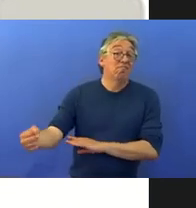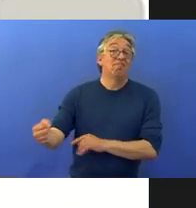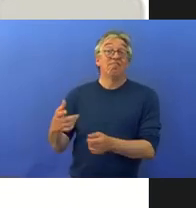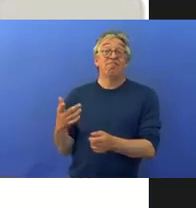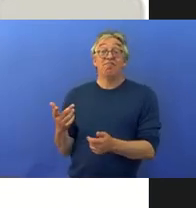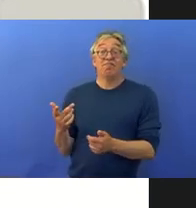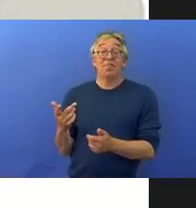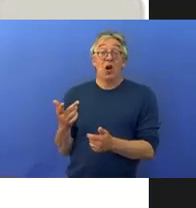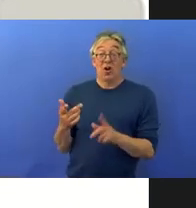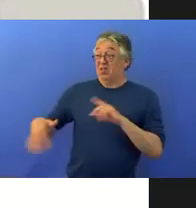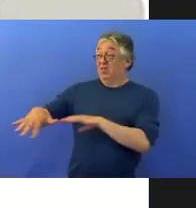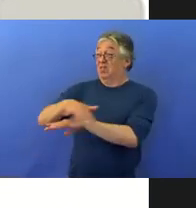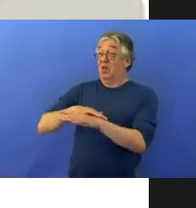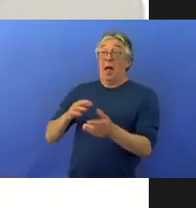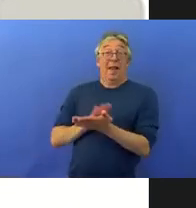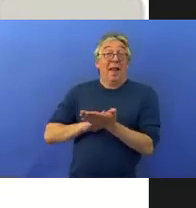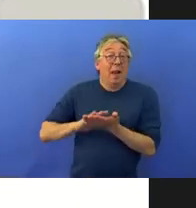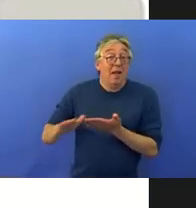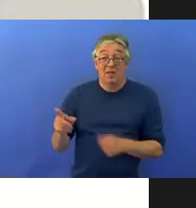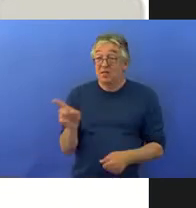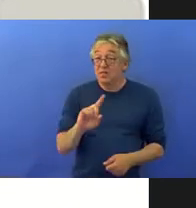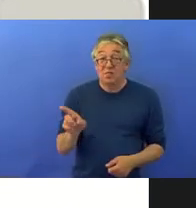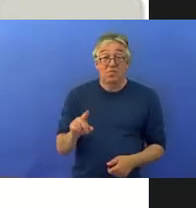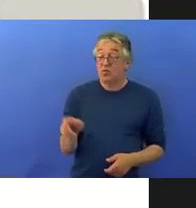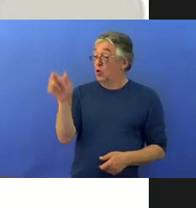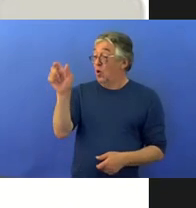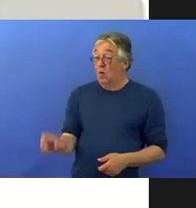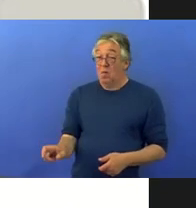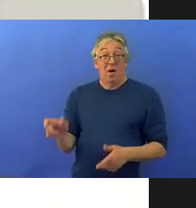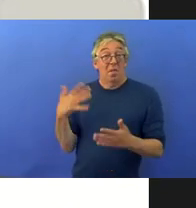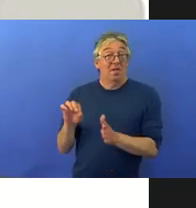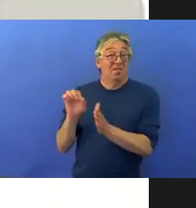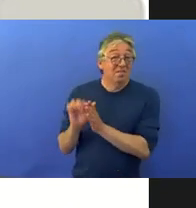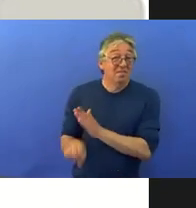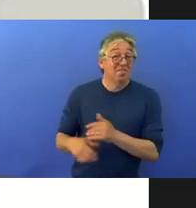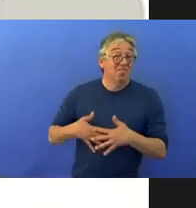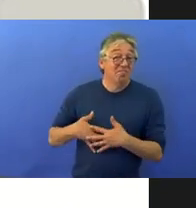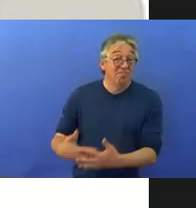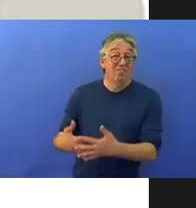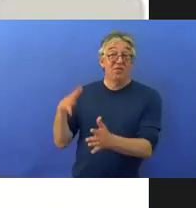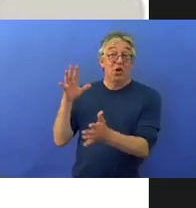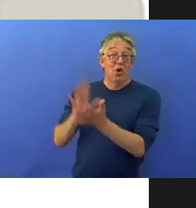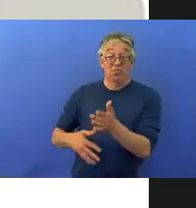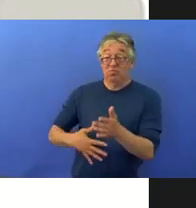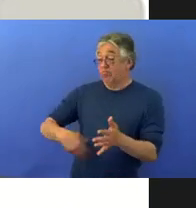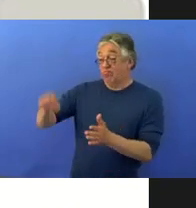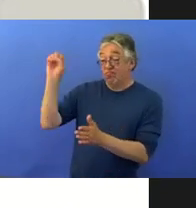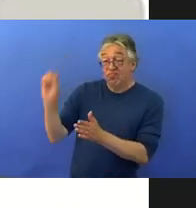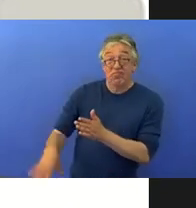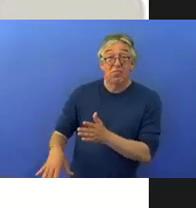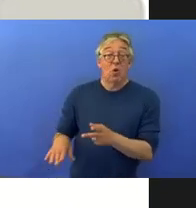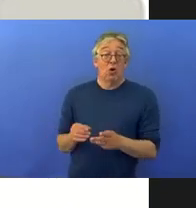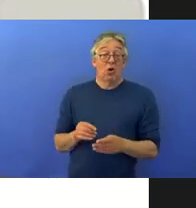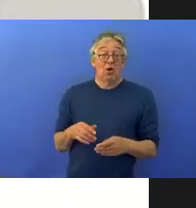unhygienic environments, forced abortions, sterilizations, and treatments, not preventive measures in time